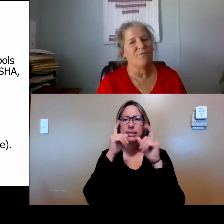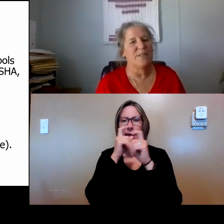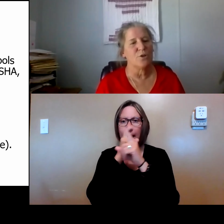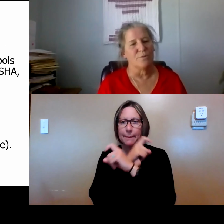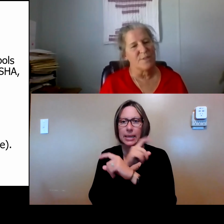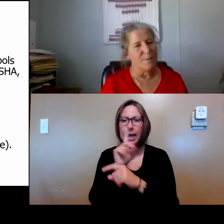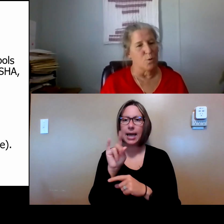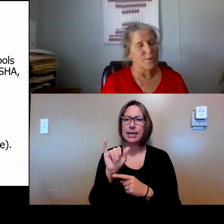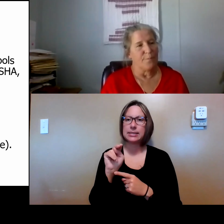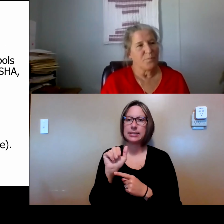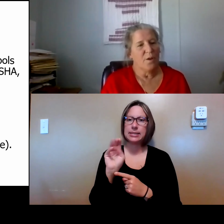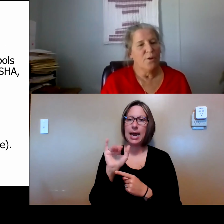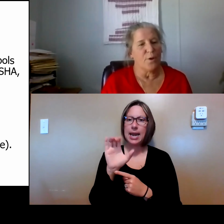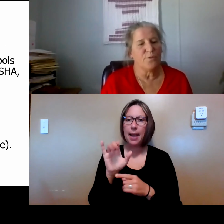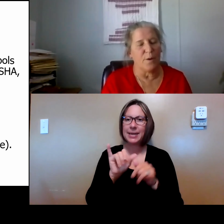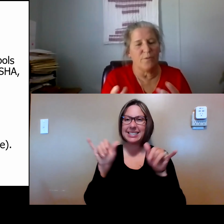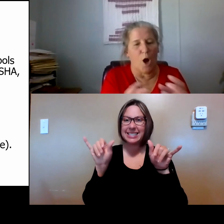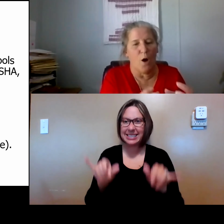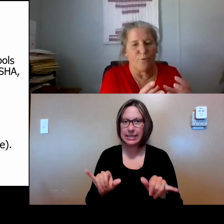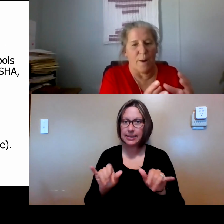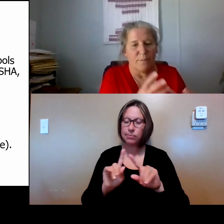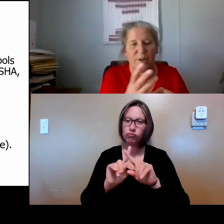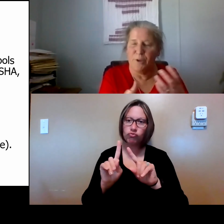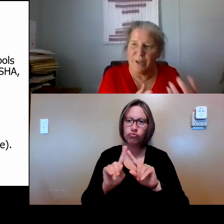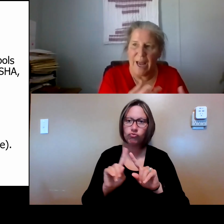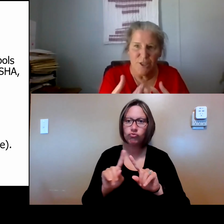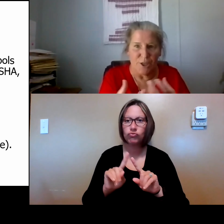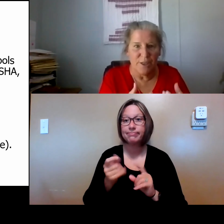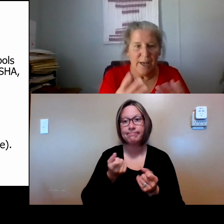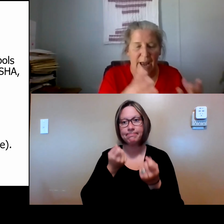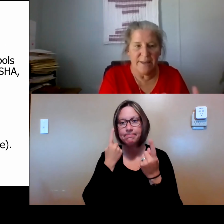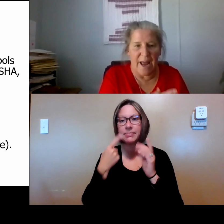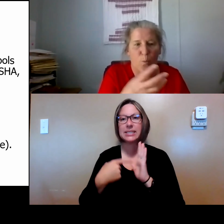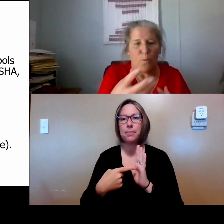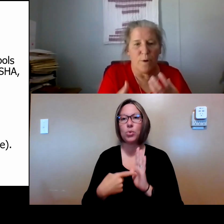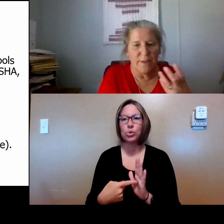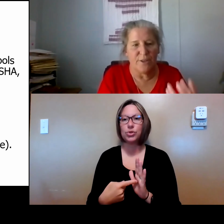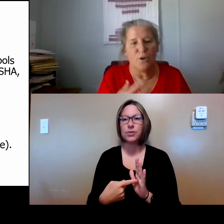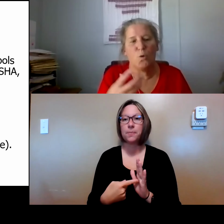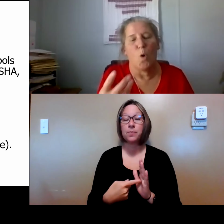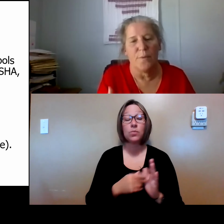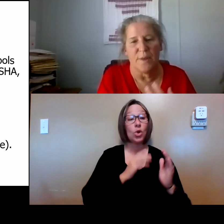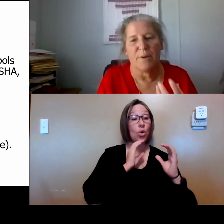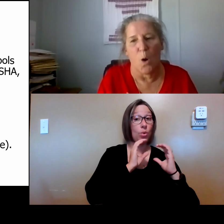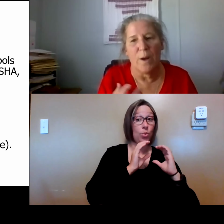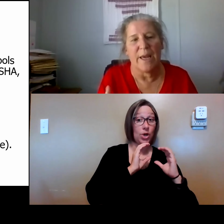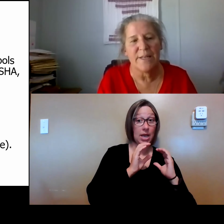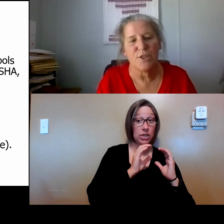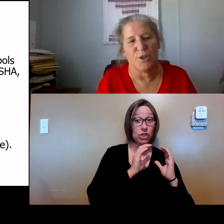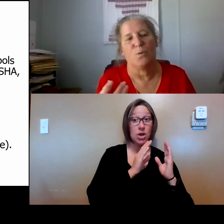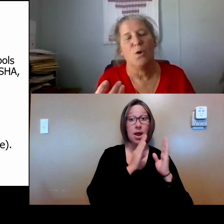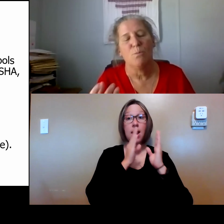of conventional symbols. So see, we've gone from communication And now we really do want them